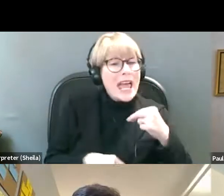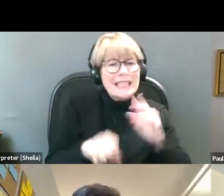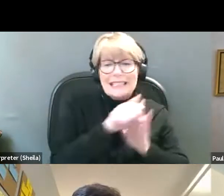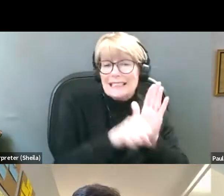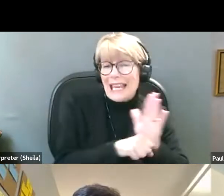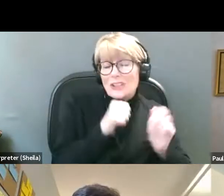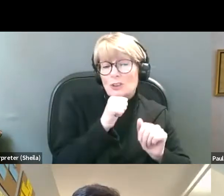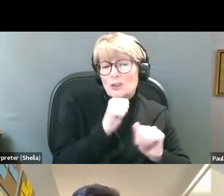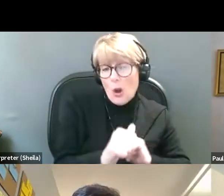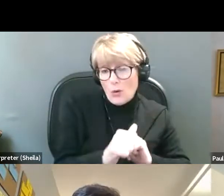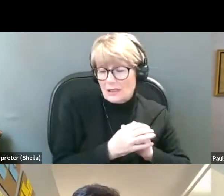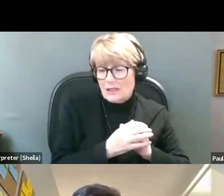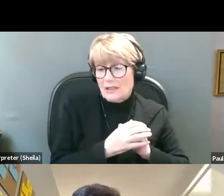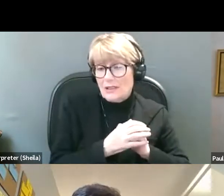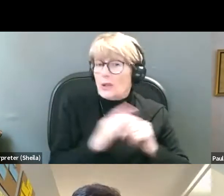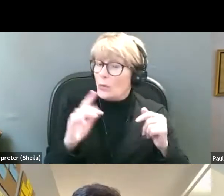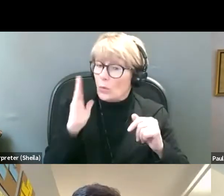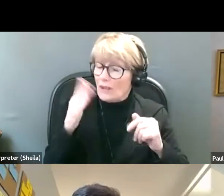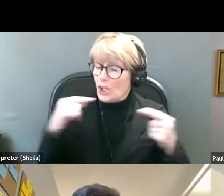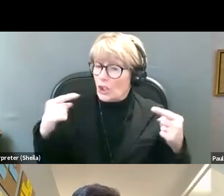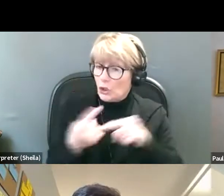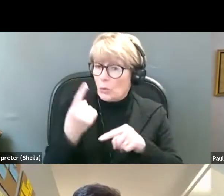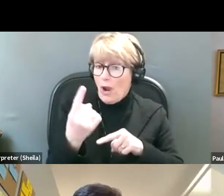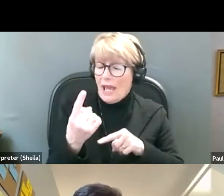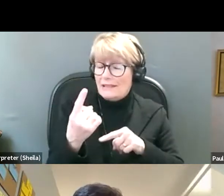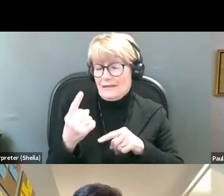won't this hurt one party?